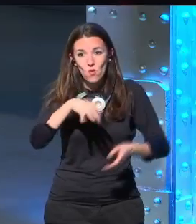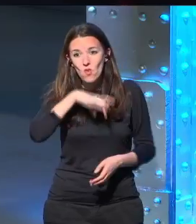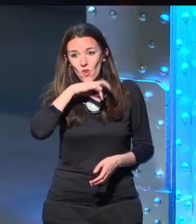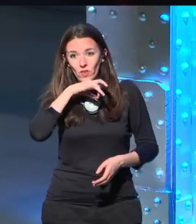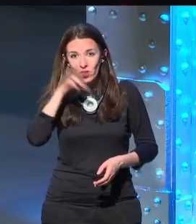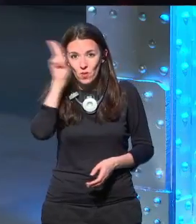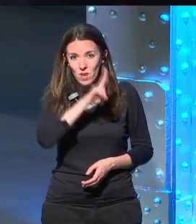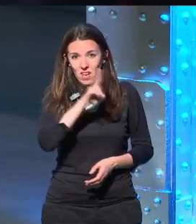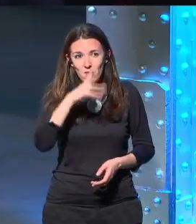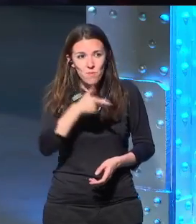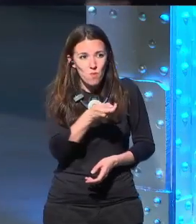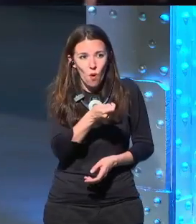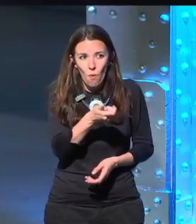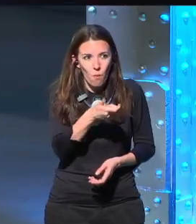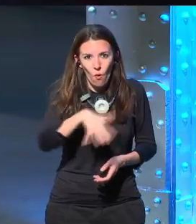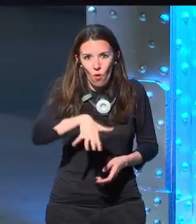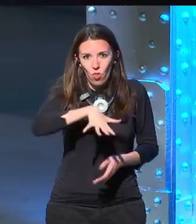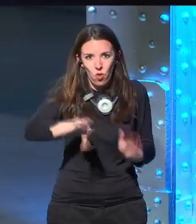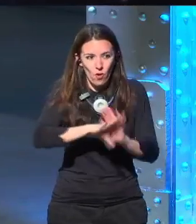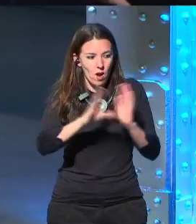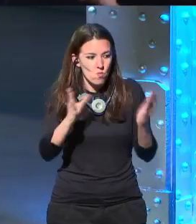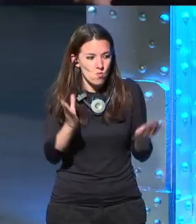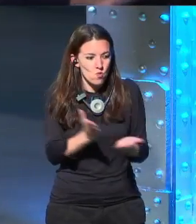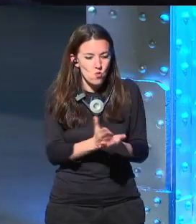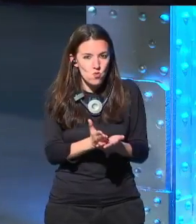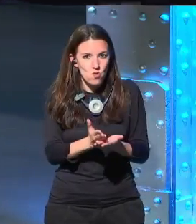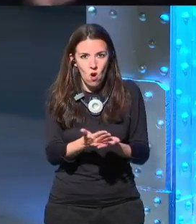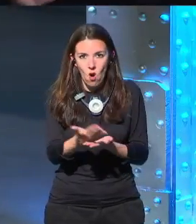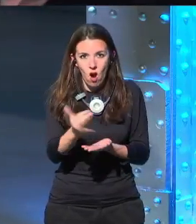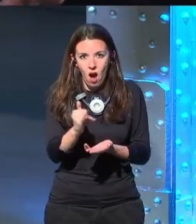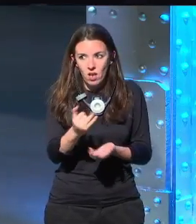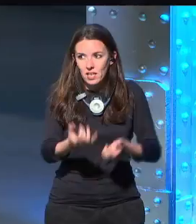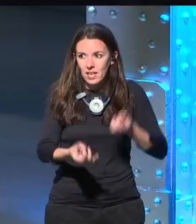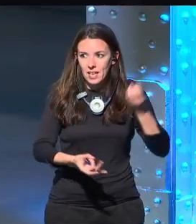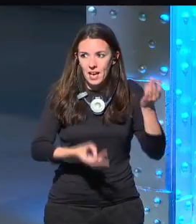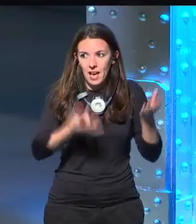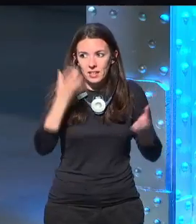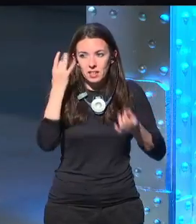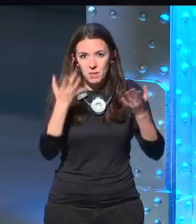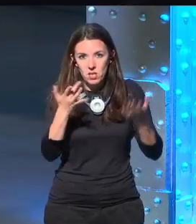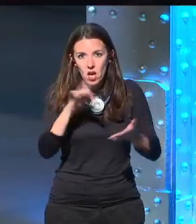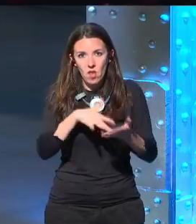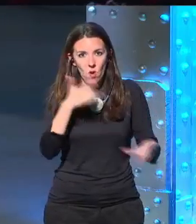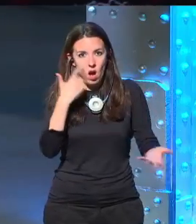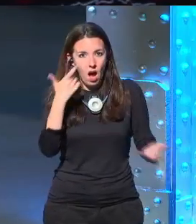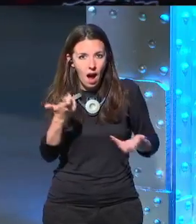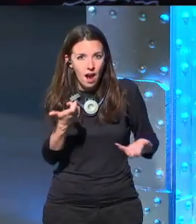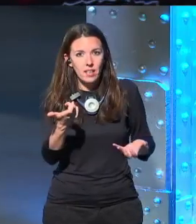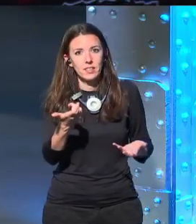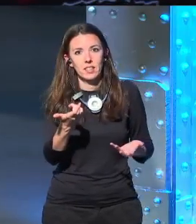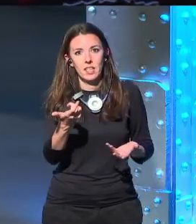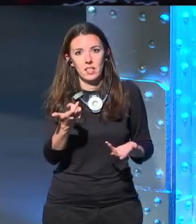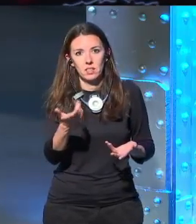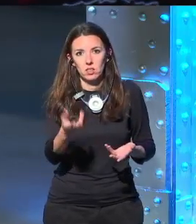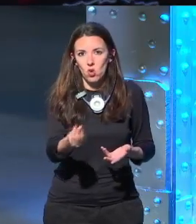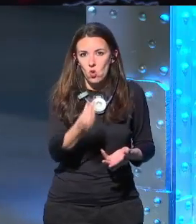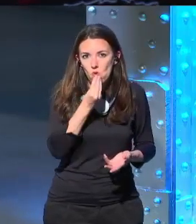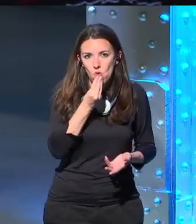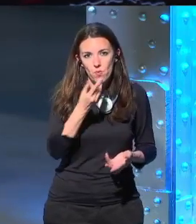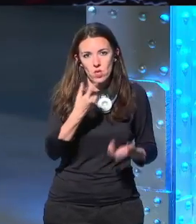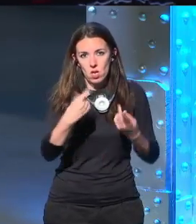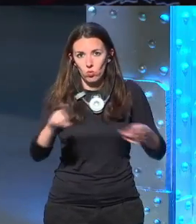few places in this world in which creativity, the arts, love of food and music is